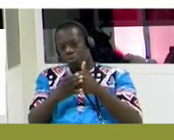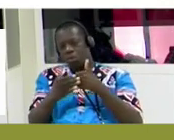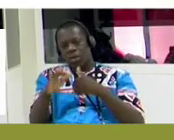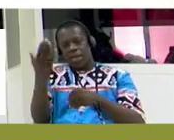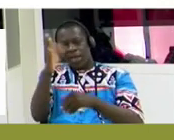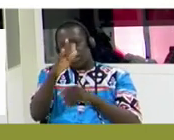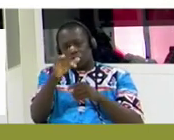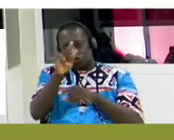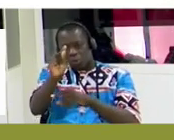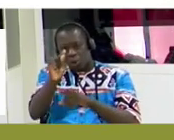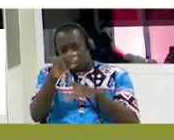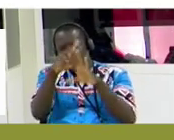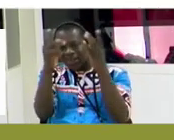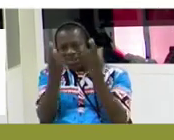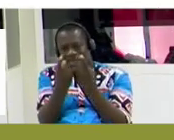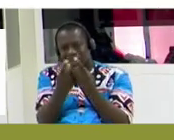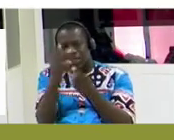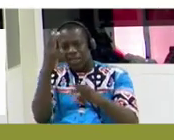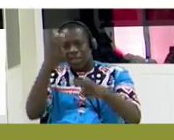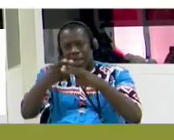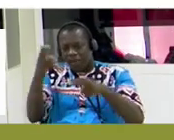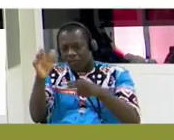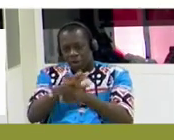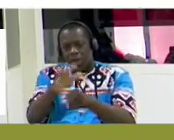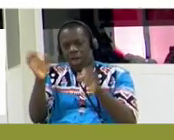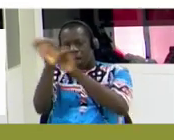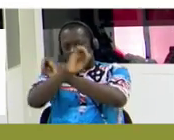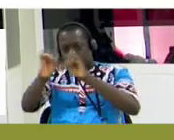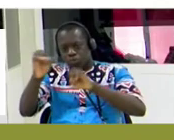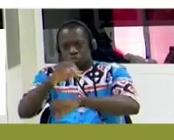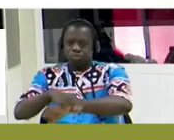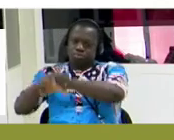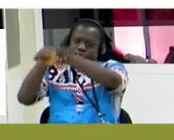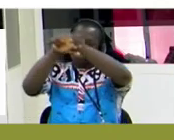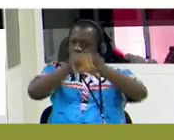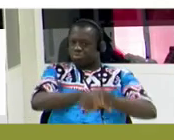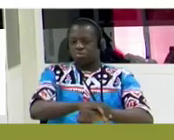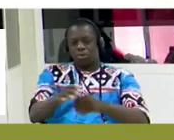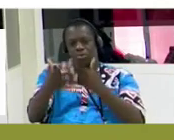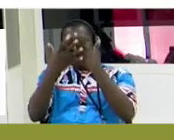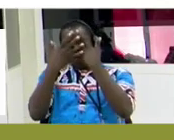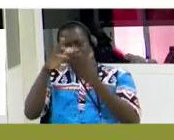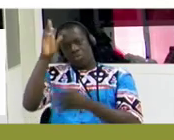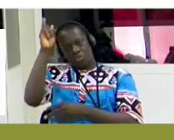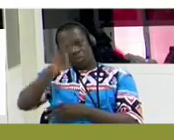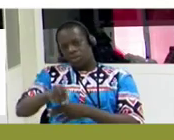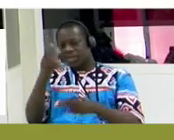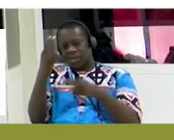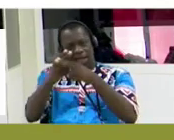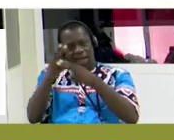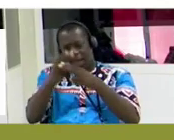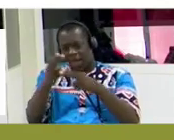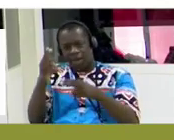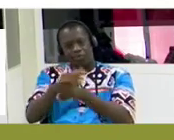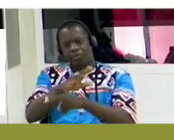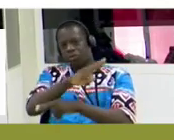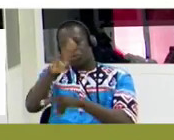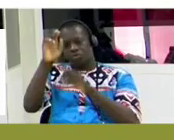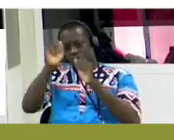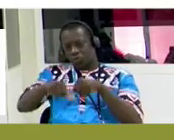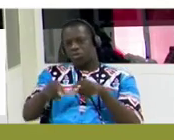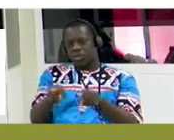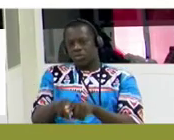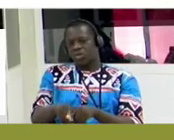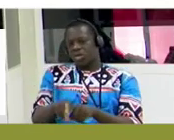if you don't careful, you'll be taken to mile two. So you have to be very careful. You are not there to disobey orders, either wrong or